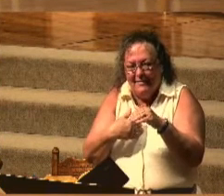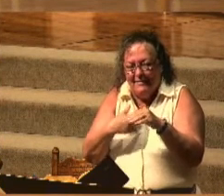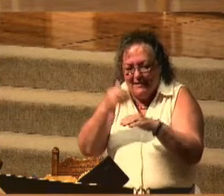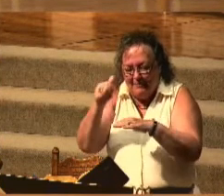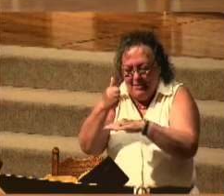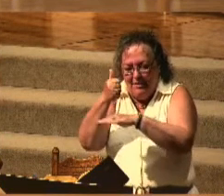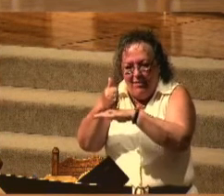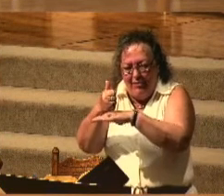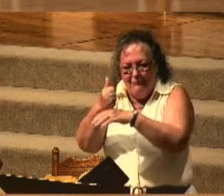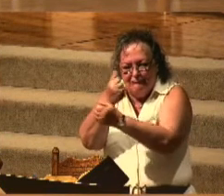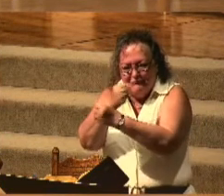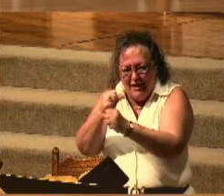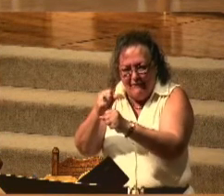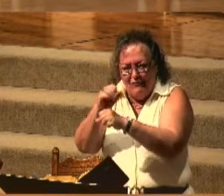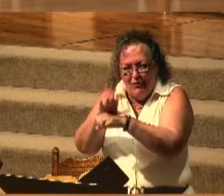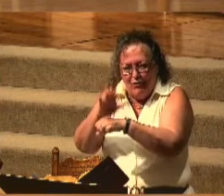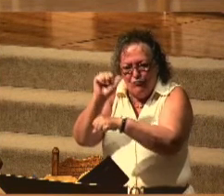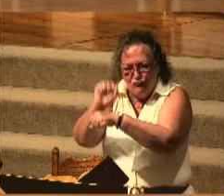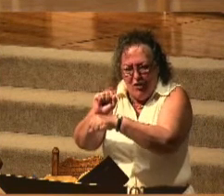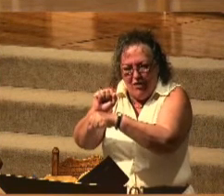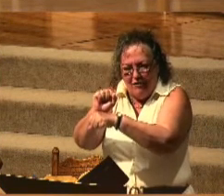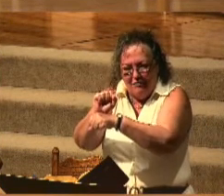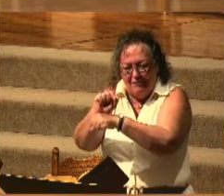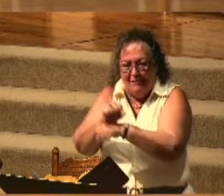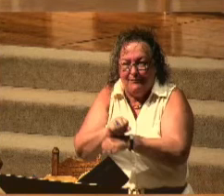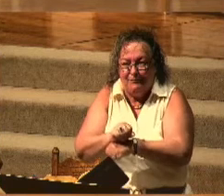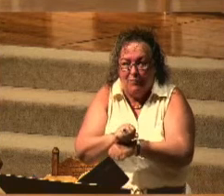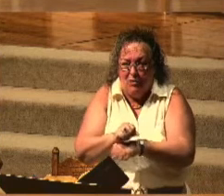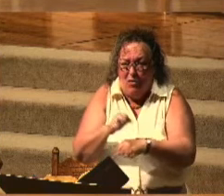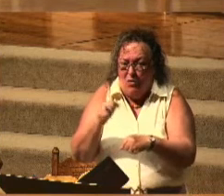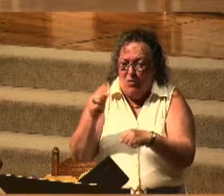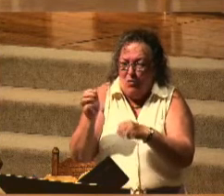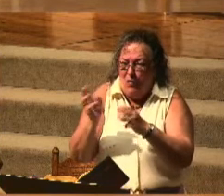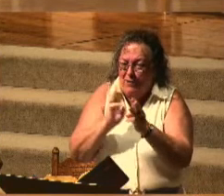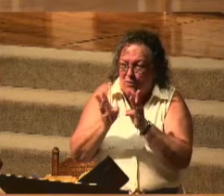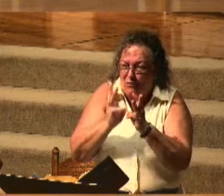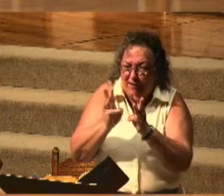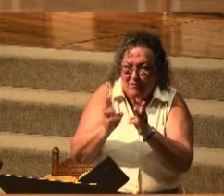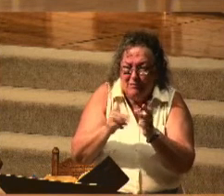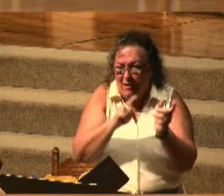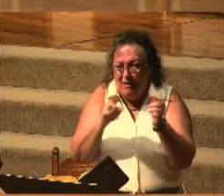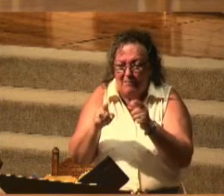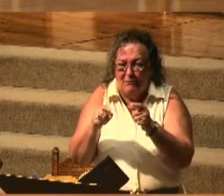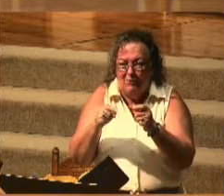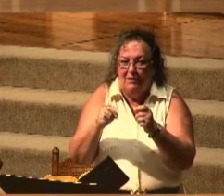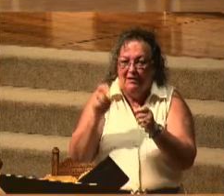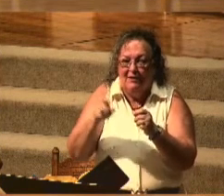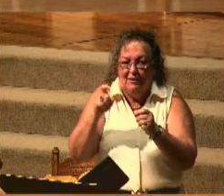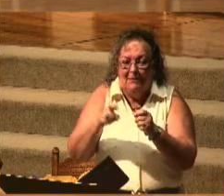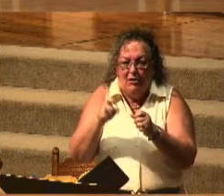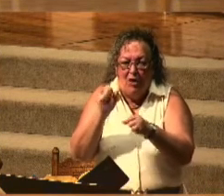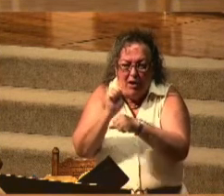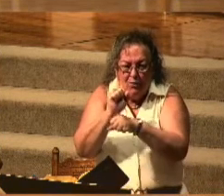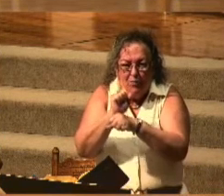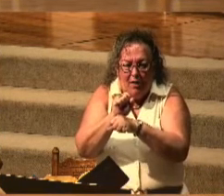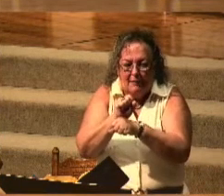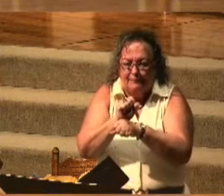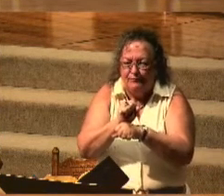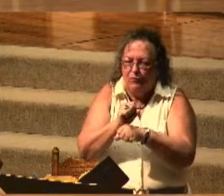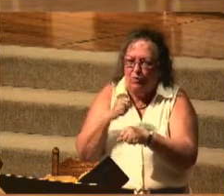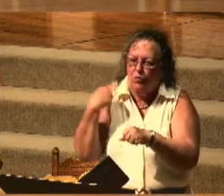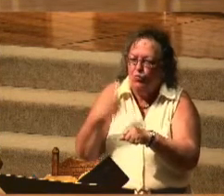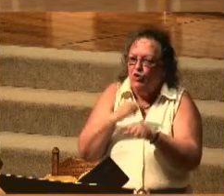a rock." When the waters come, you need to be on a rock. We used to go out to a place on